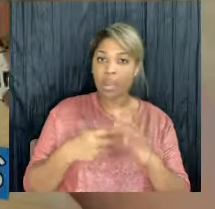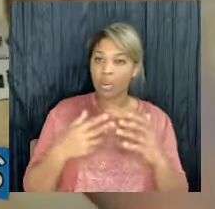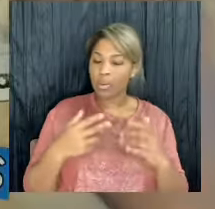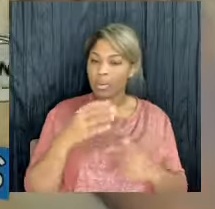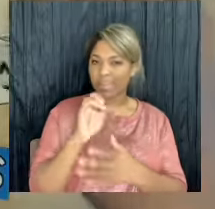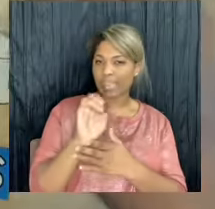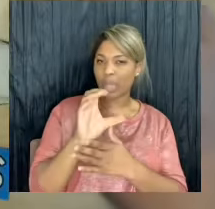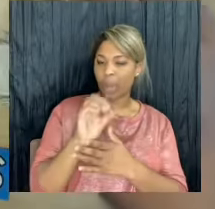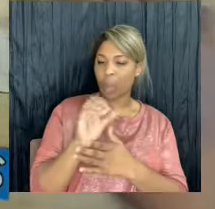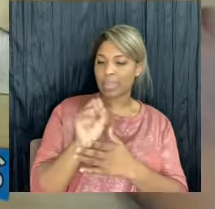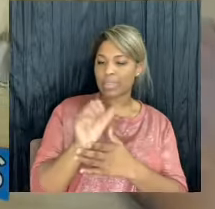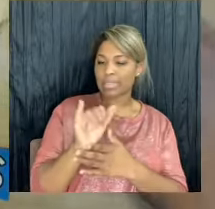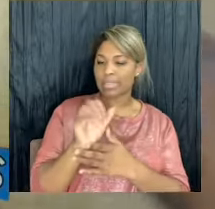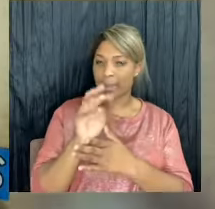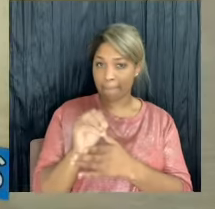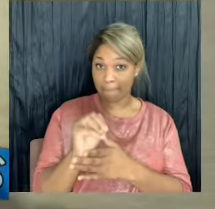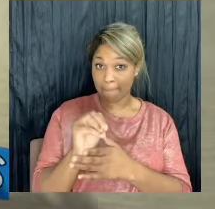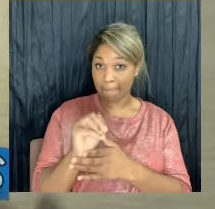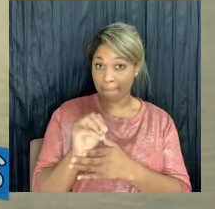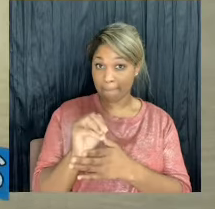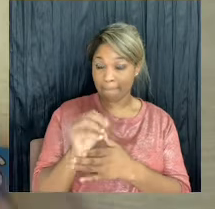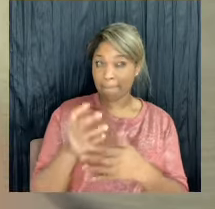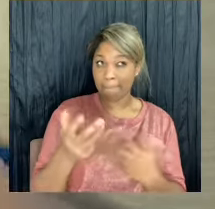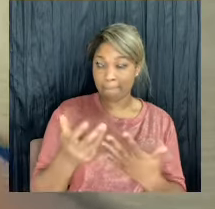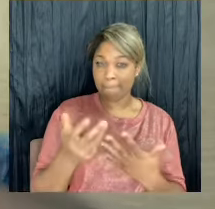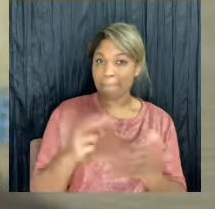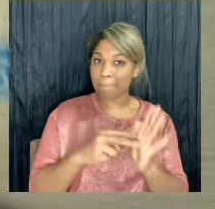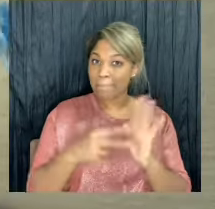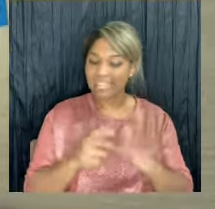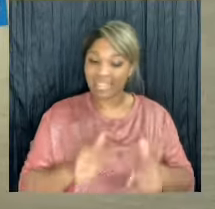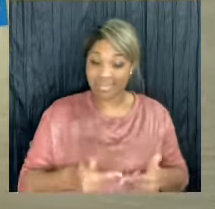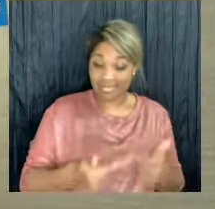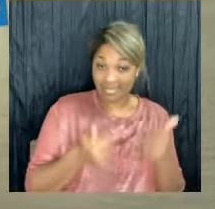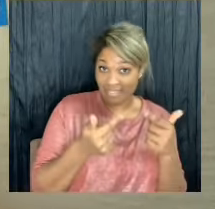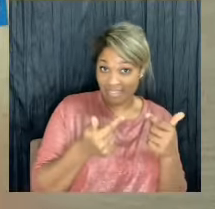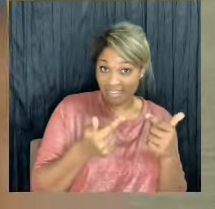ecosystem is living